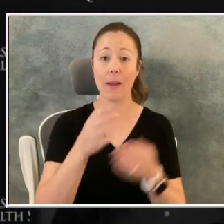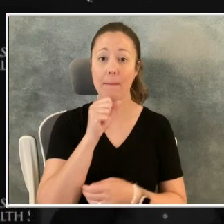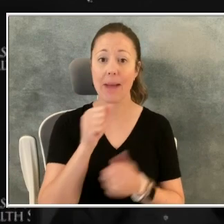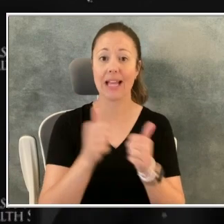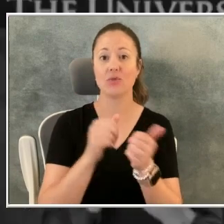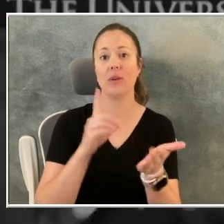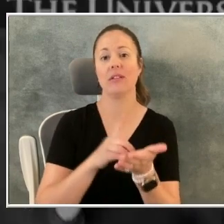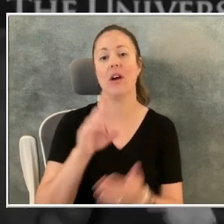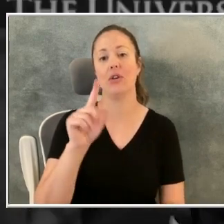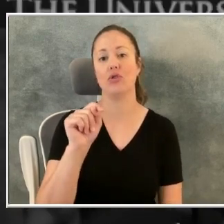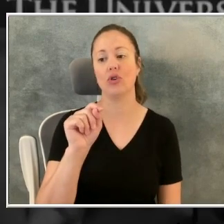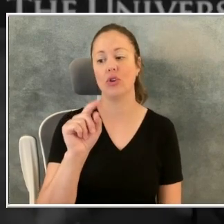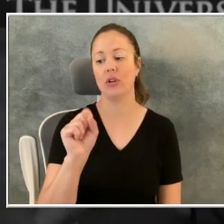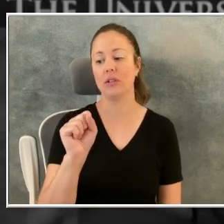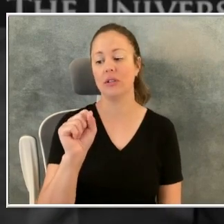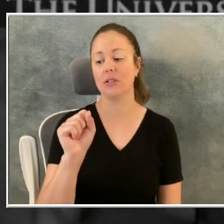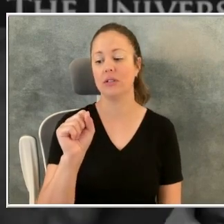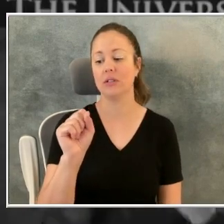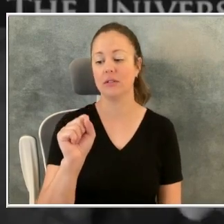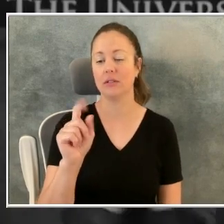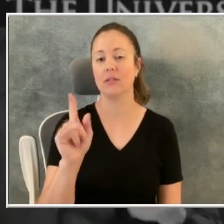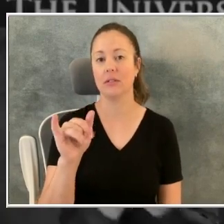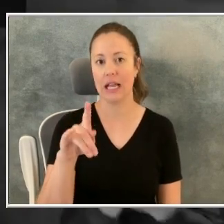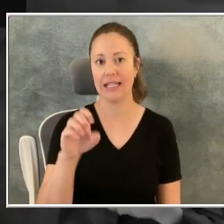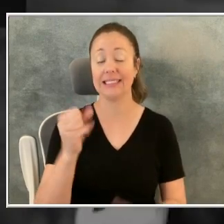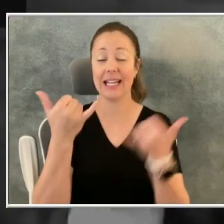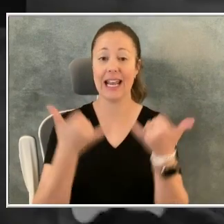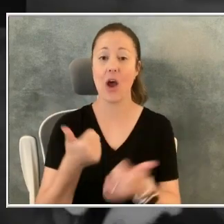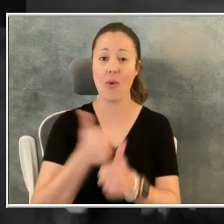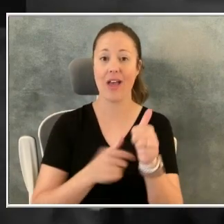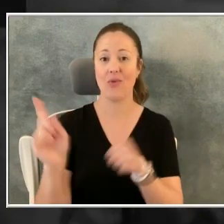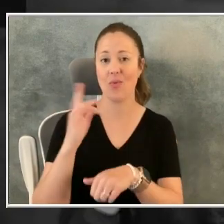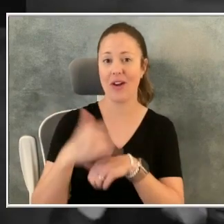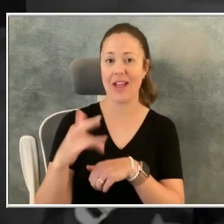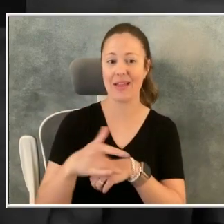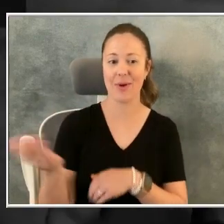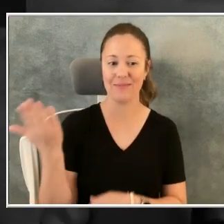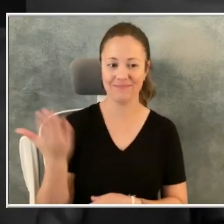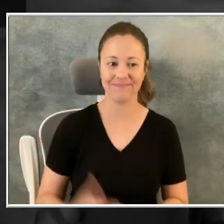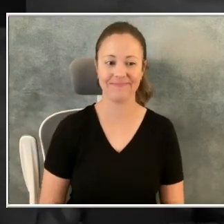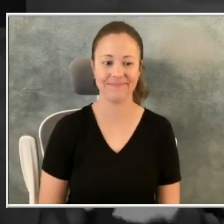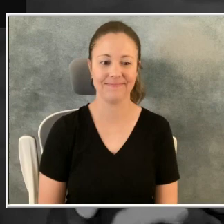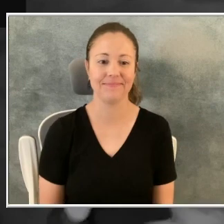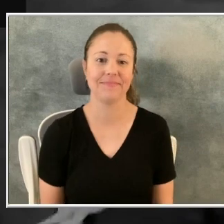with Dr. Stites podcasts. Now, everywhere podcasts are available.